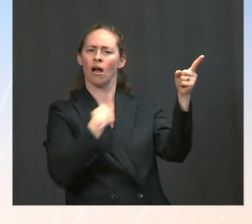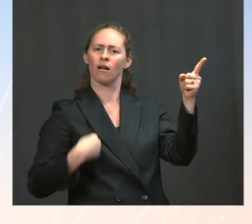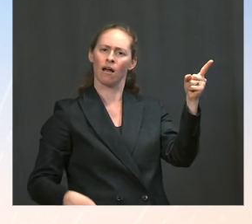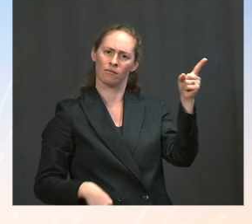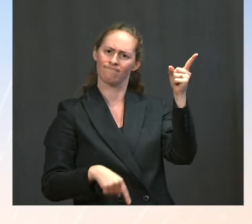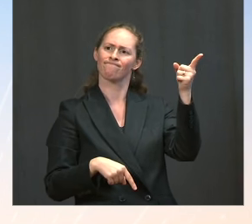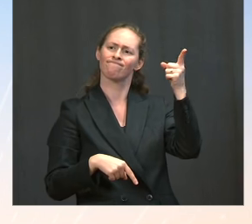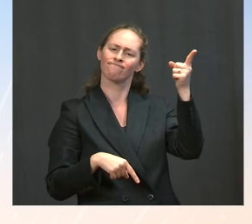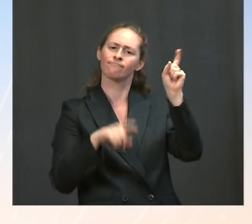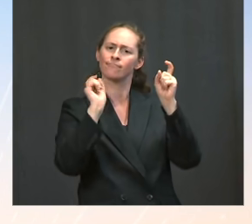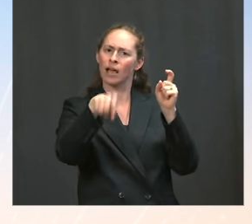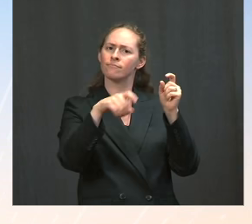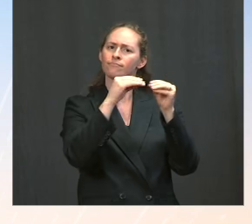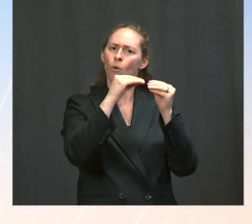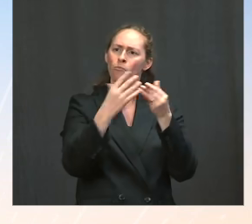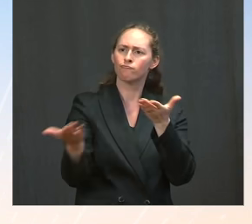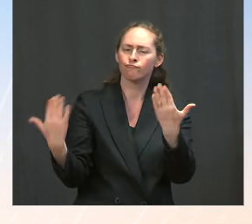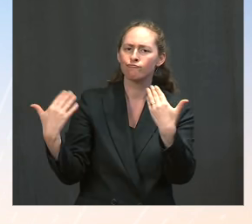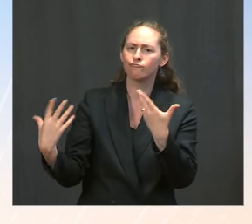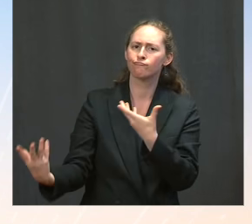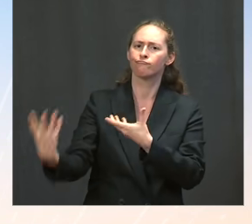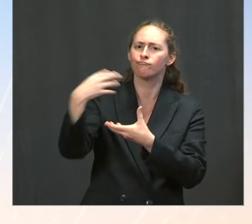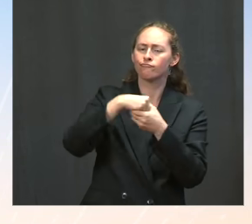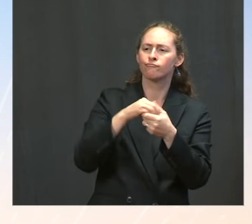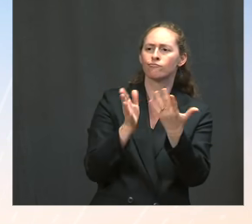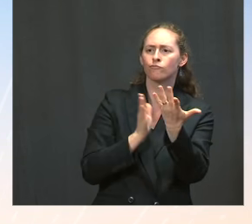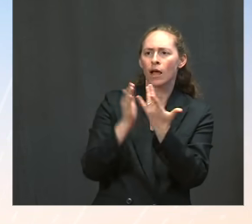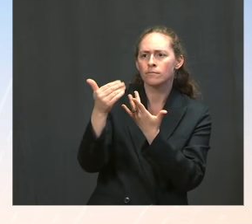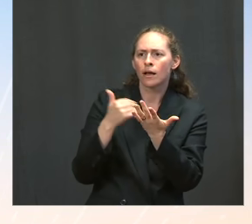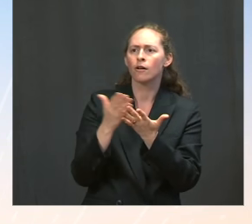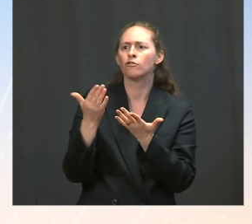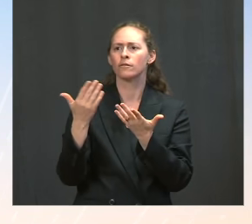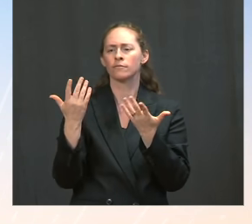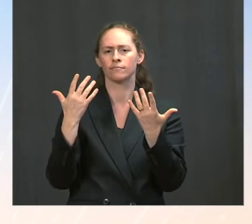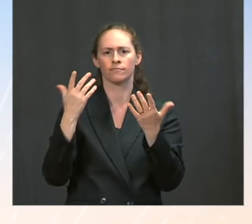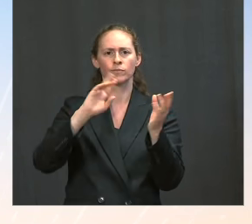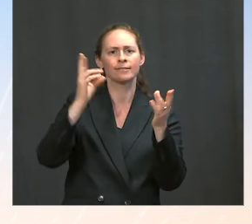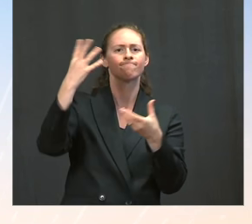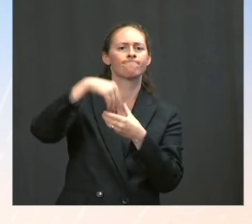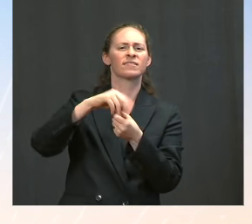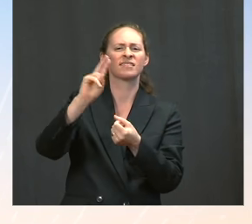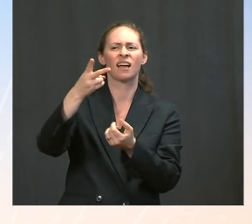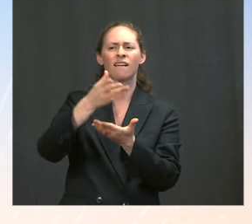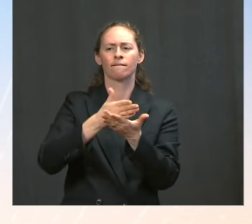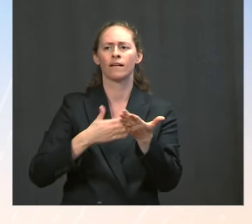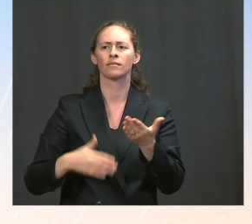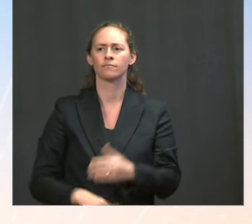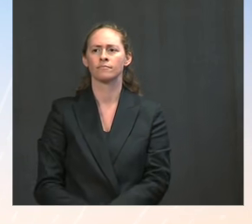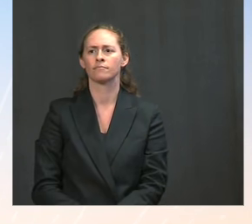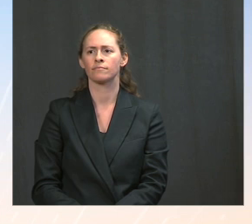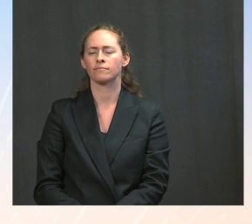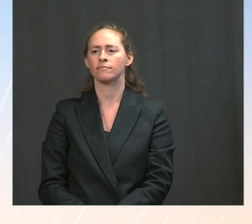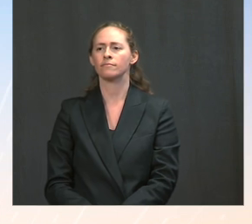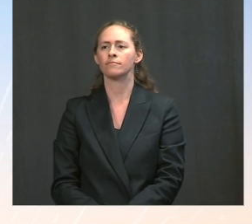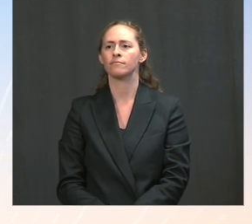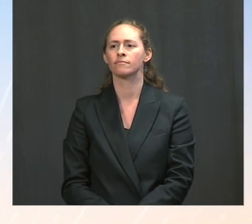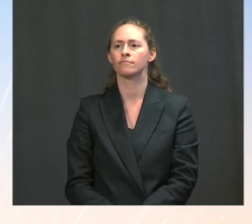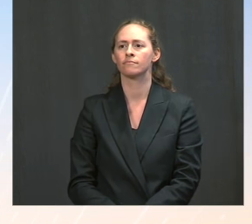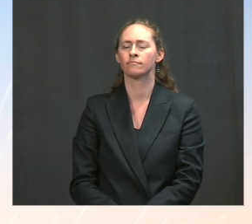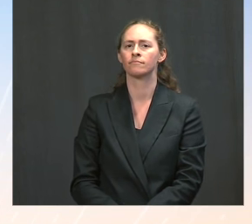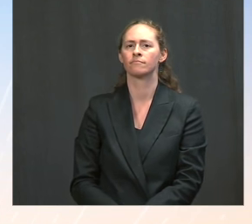in the second phase of this discussion. I would also note, I'm almost done, there's a lot to say about this topic. In